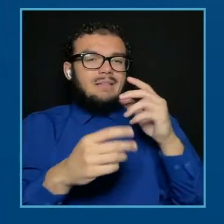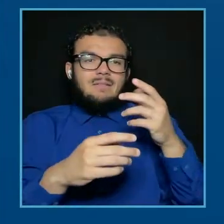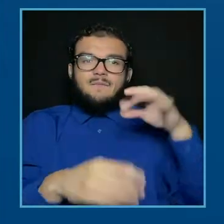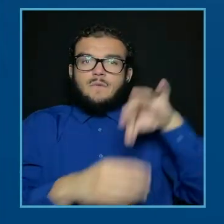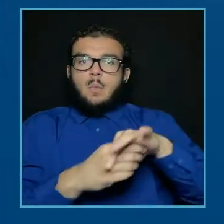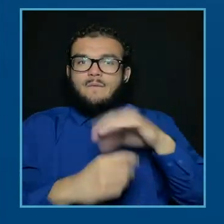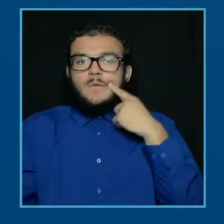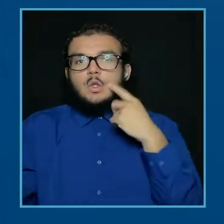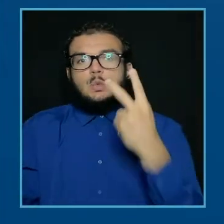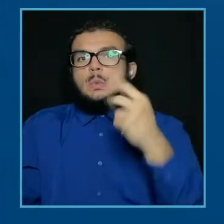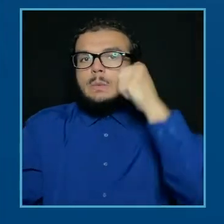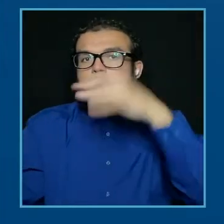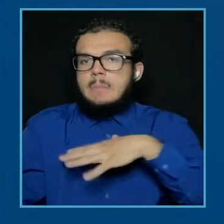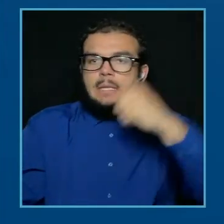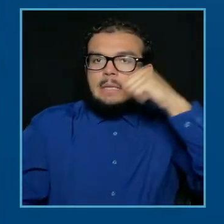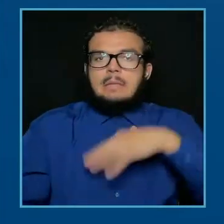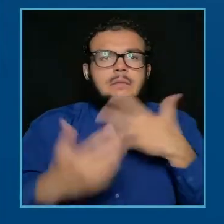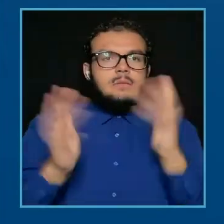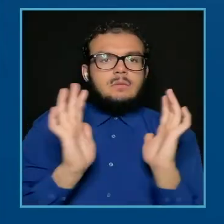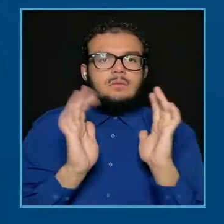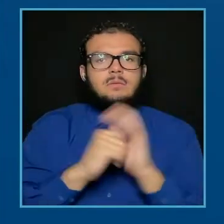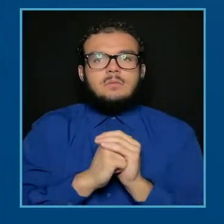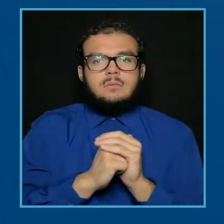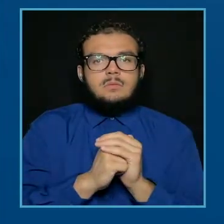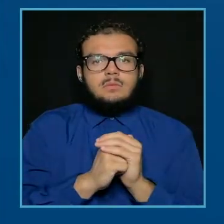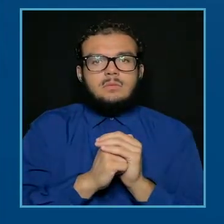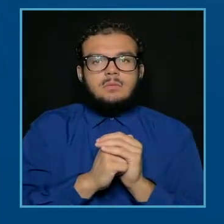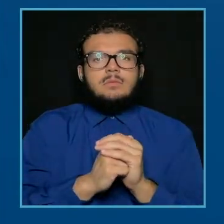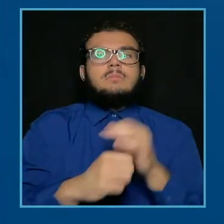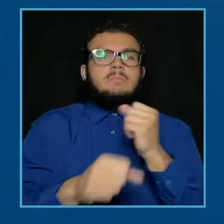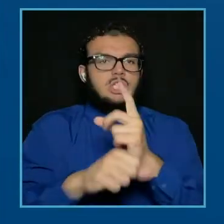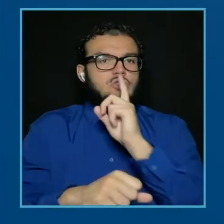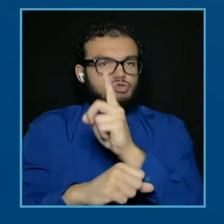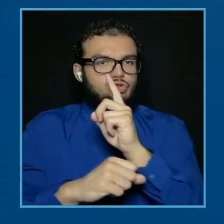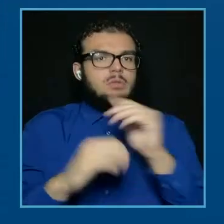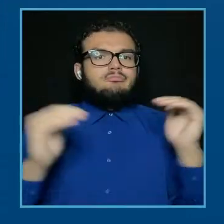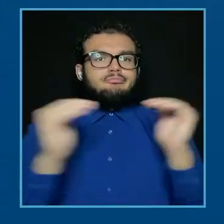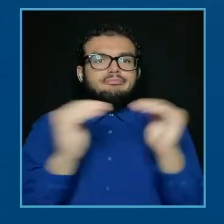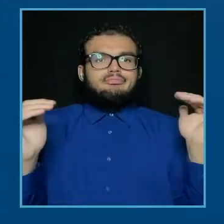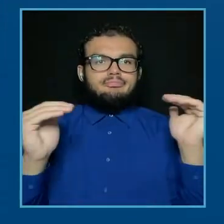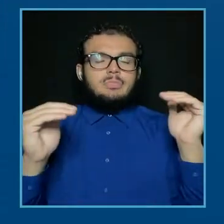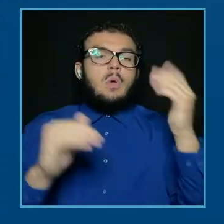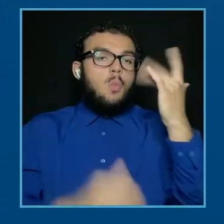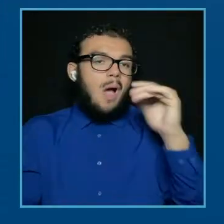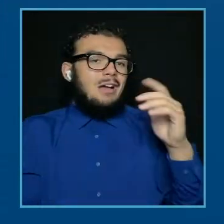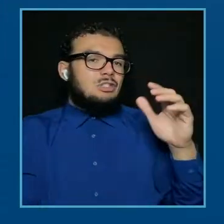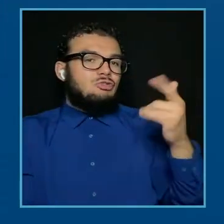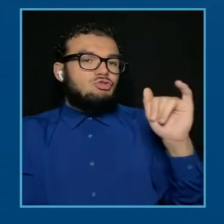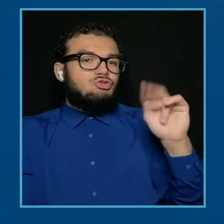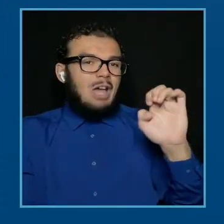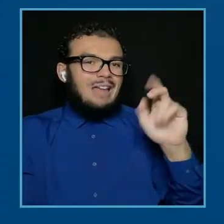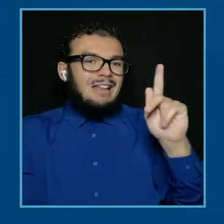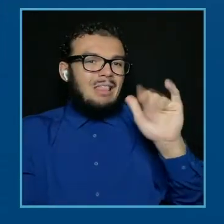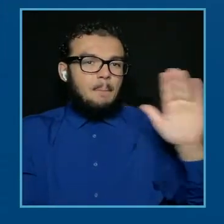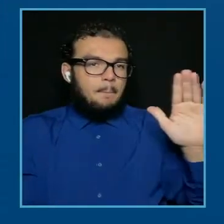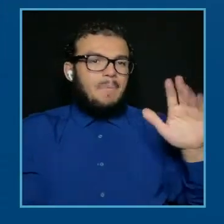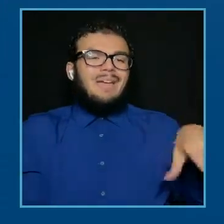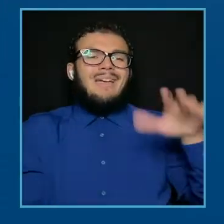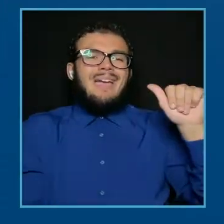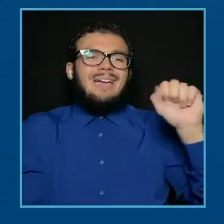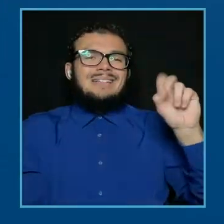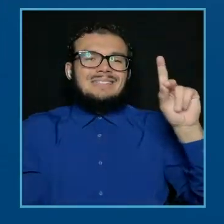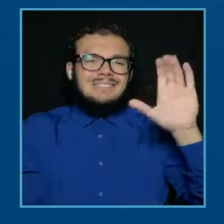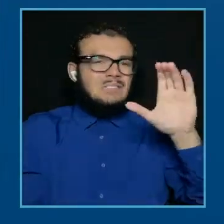men in order to ensure gender parity. Because of Jane Kleb's election as ASDC chair, we can't